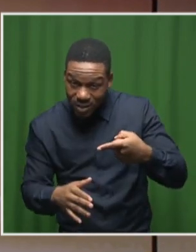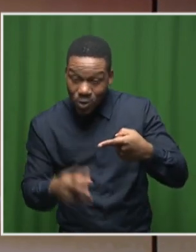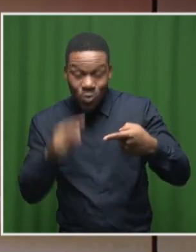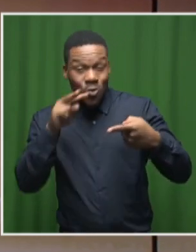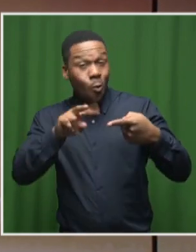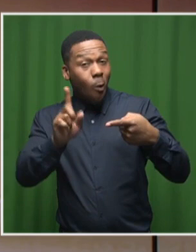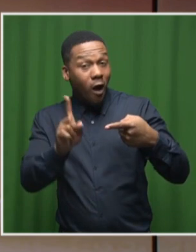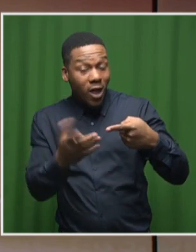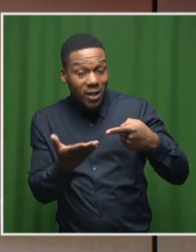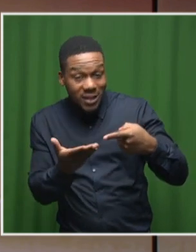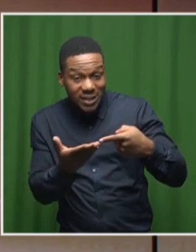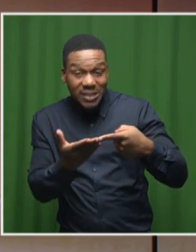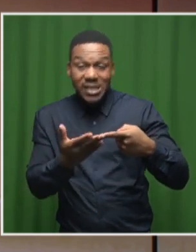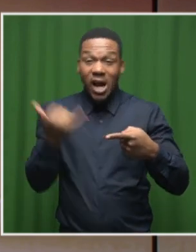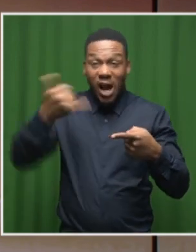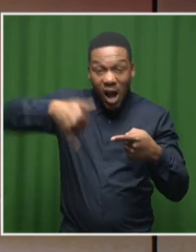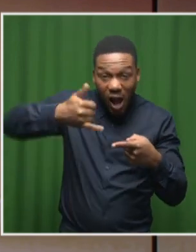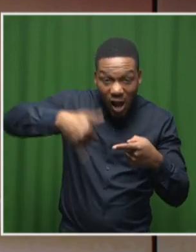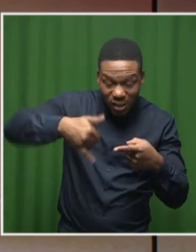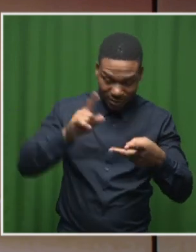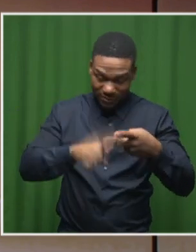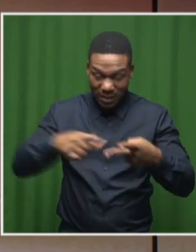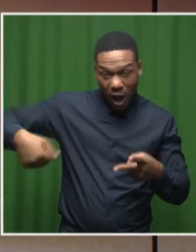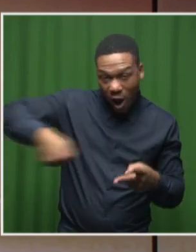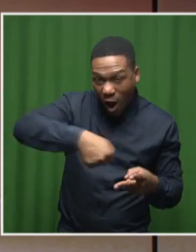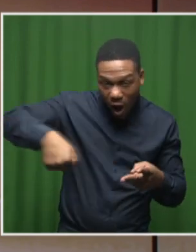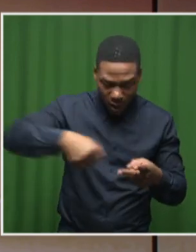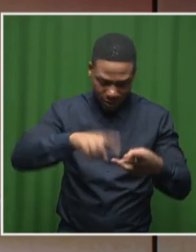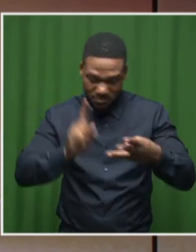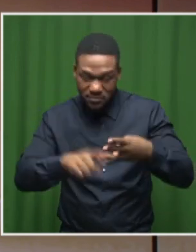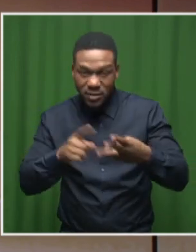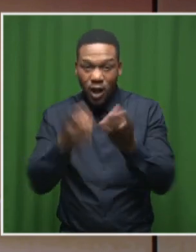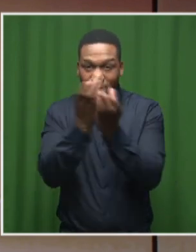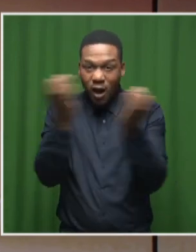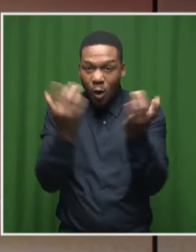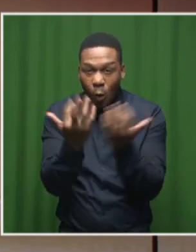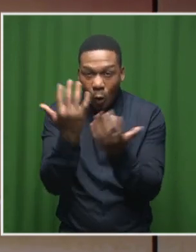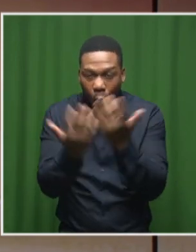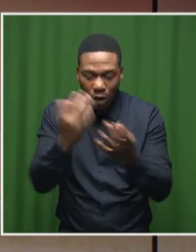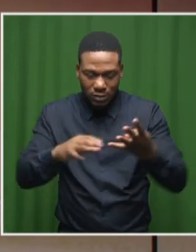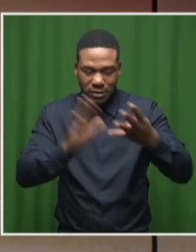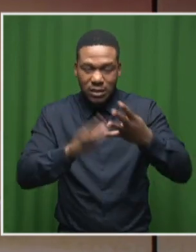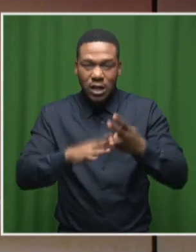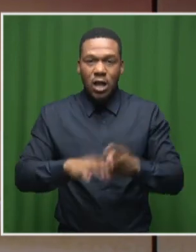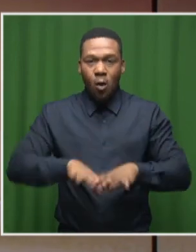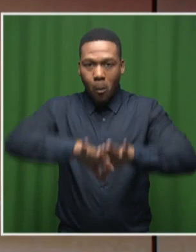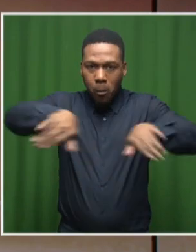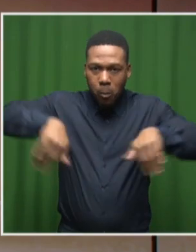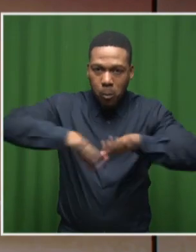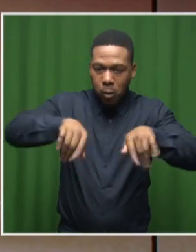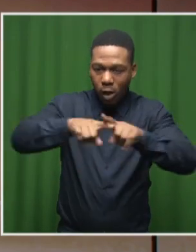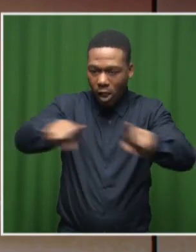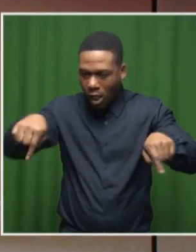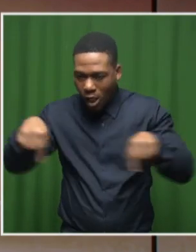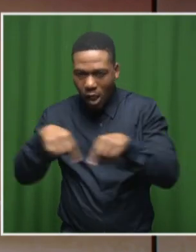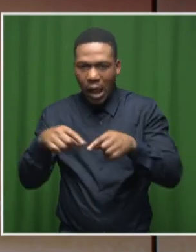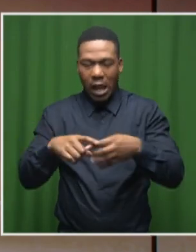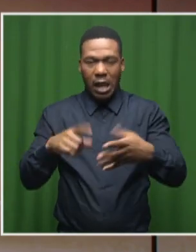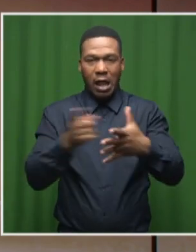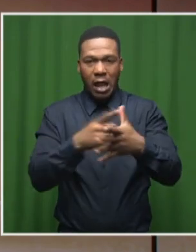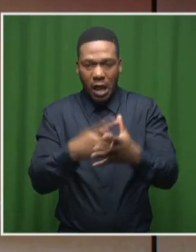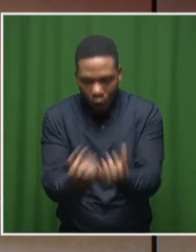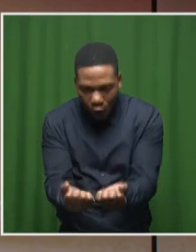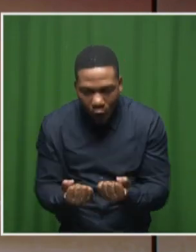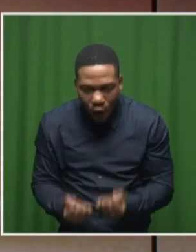basically looking at, kettles, irons, your geysers, the pool, your oven, all of that kind of stuff. So as soon as you get that warning, you've got